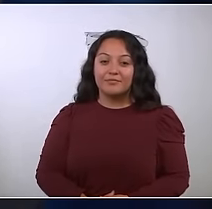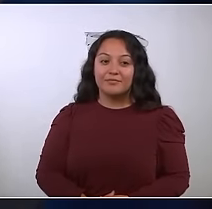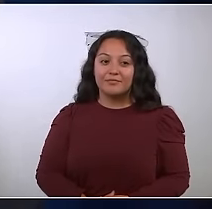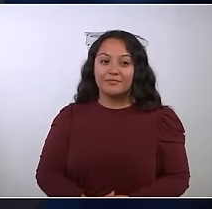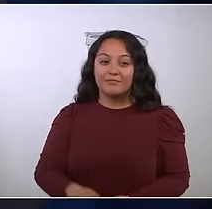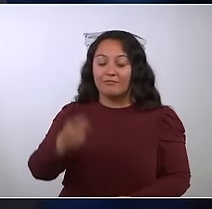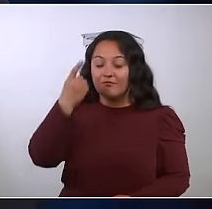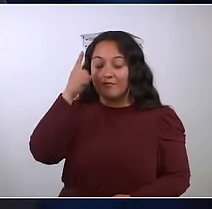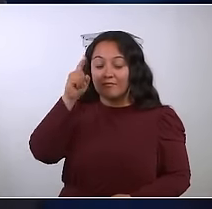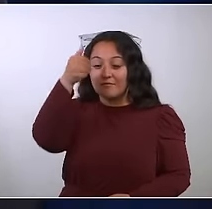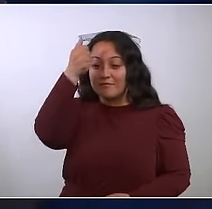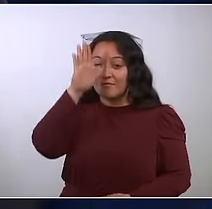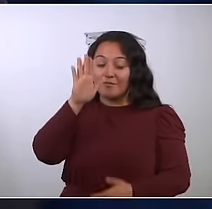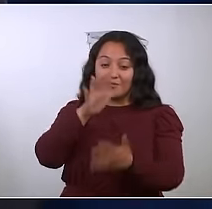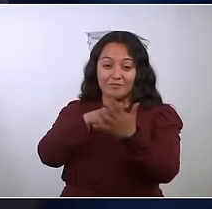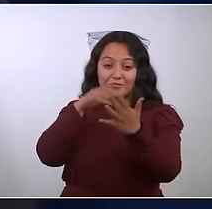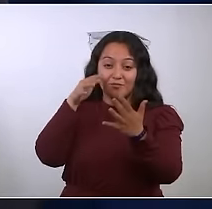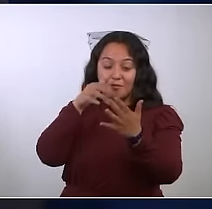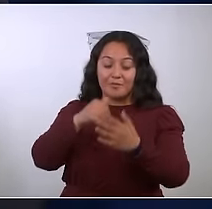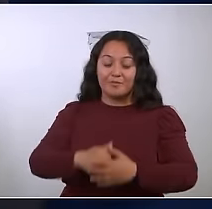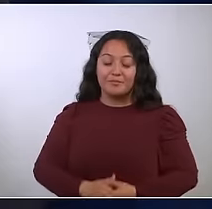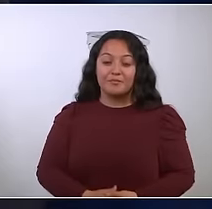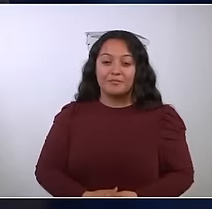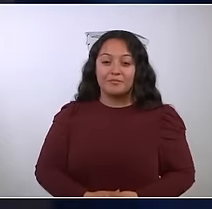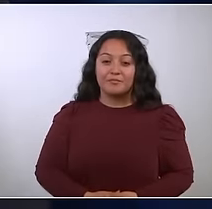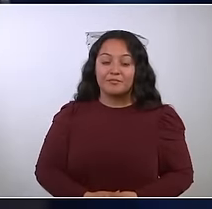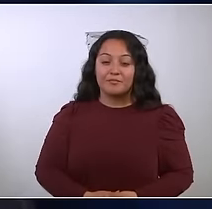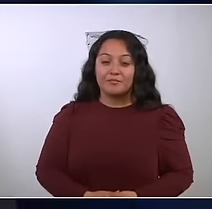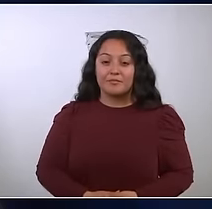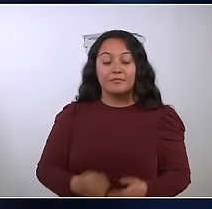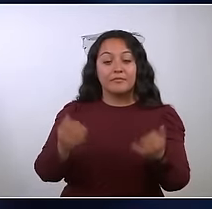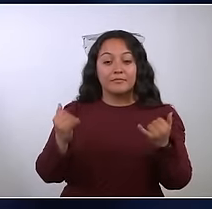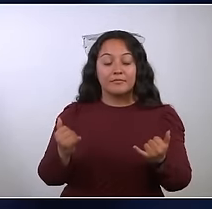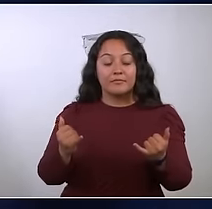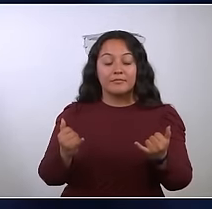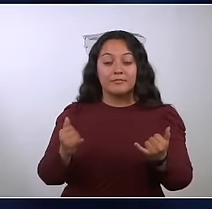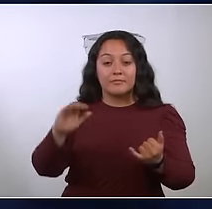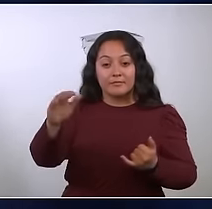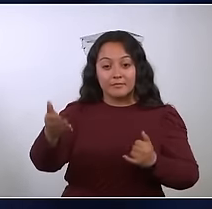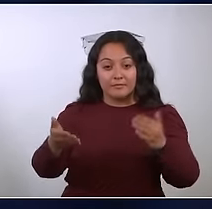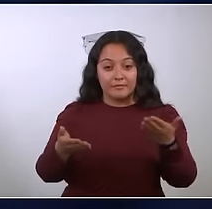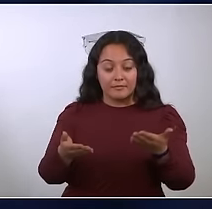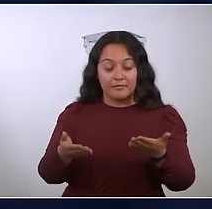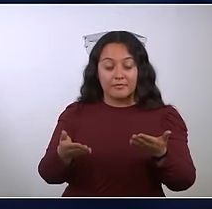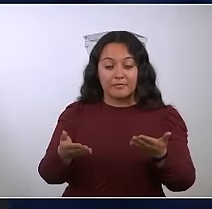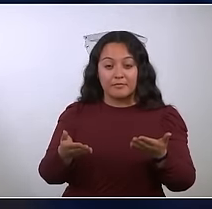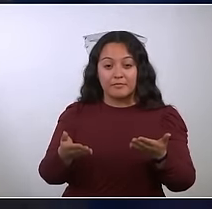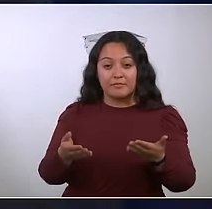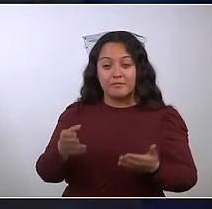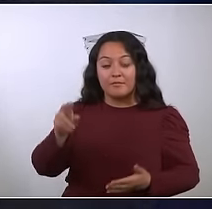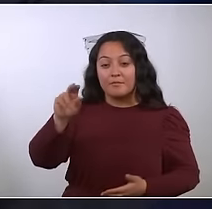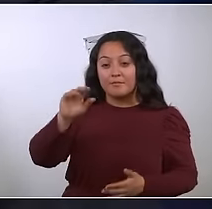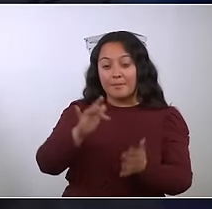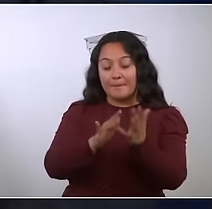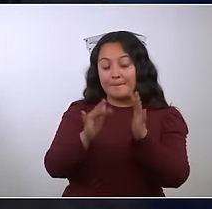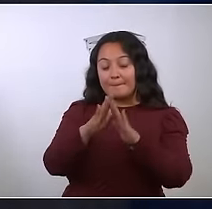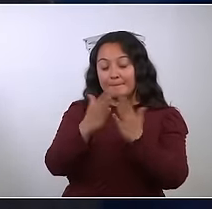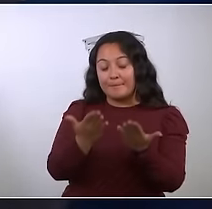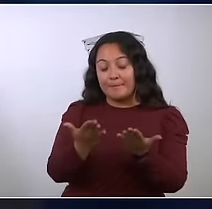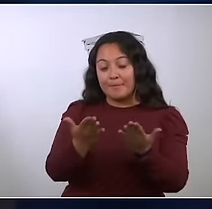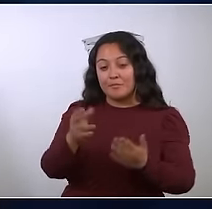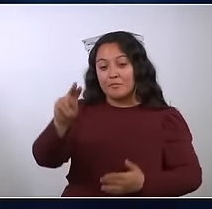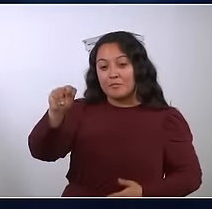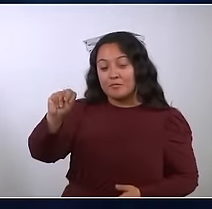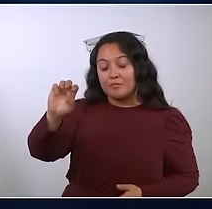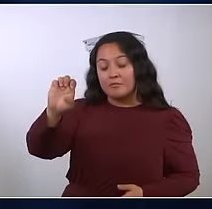For the glory of God. Sin tomar mucho tiempo, les voy a invitar que abran sus Biblias al libro de Nehemías, capítulo 2, versículo 3